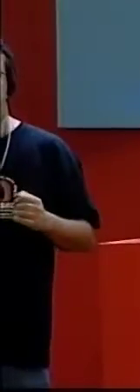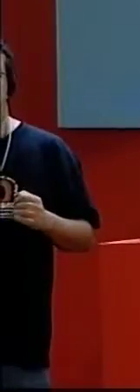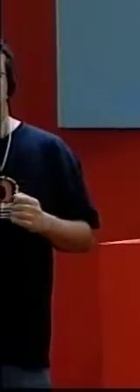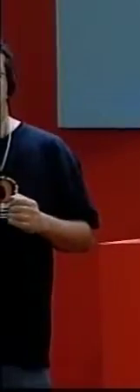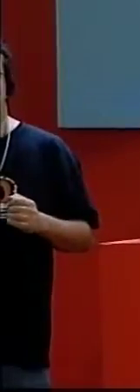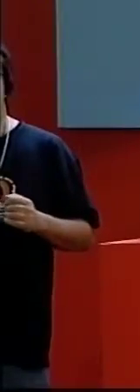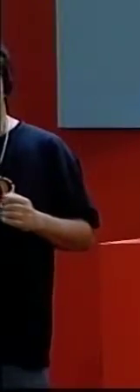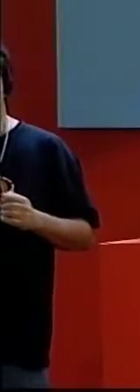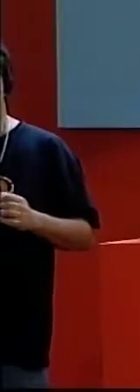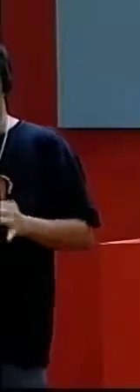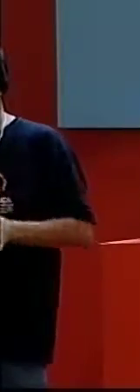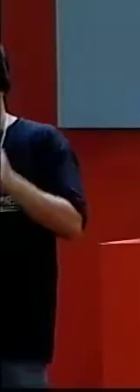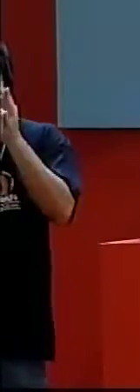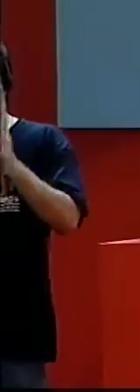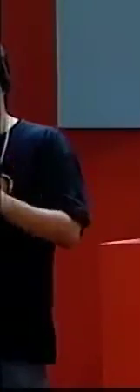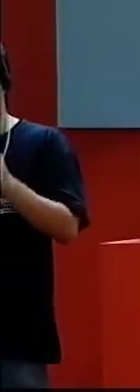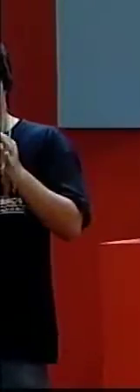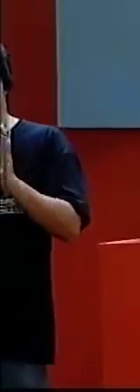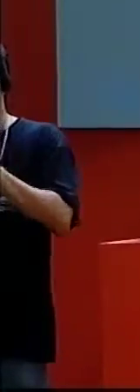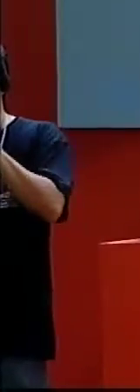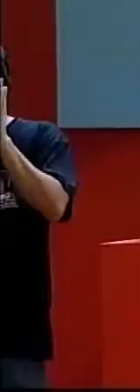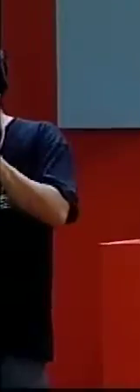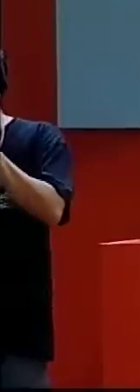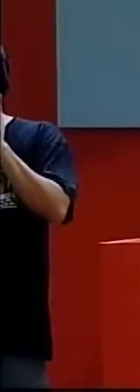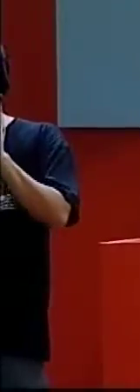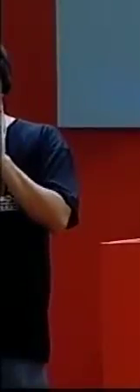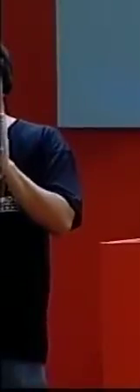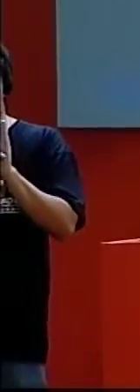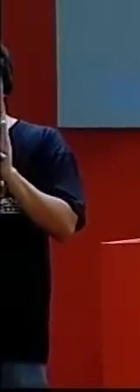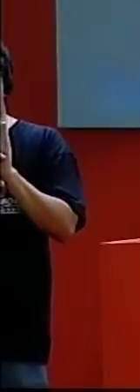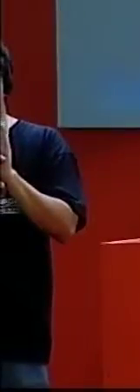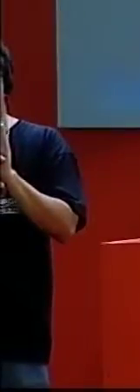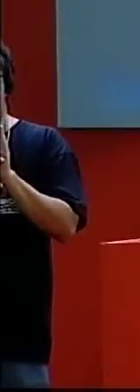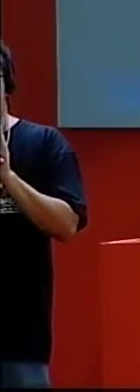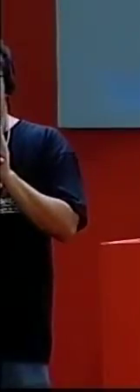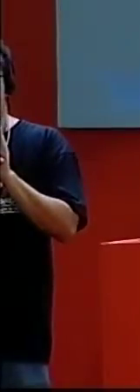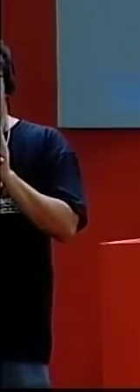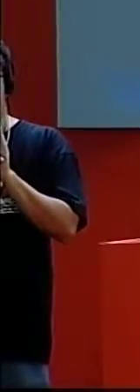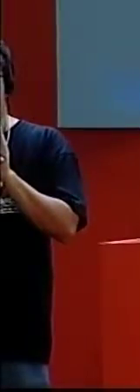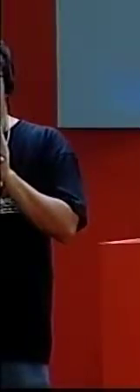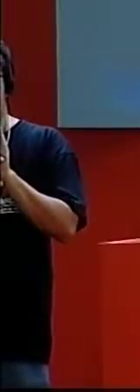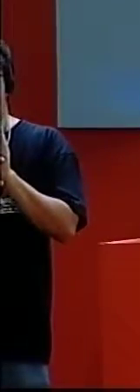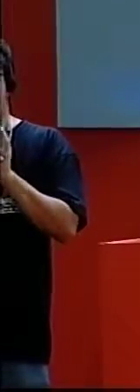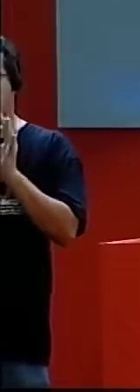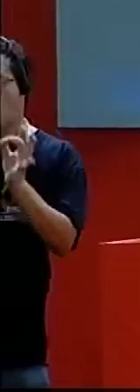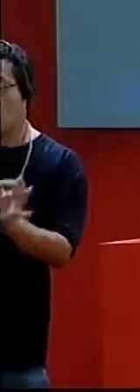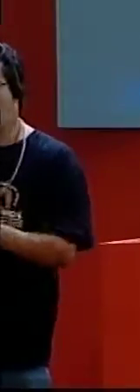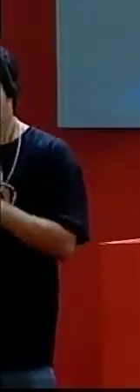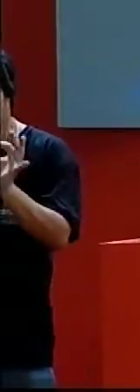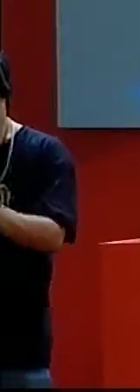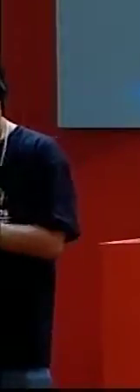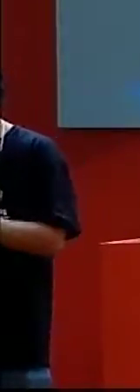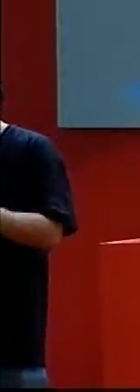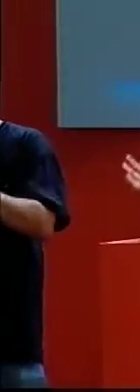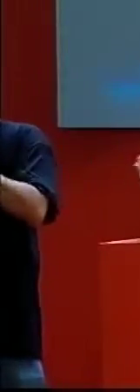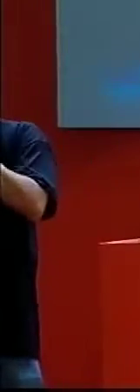The climate justice movement, I think, was really born